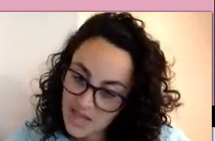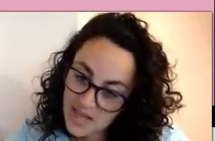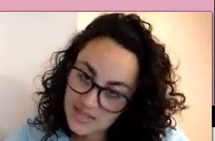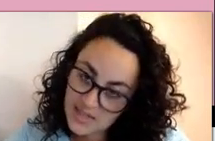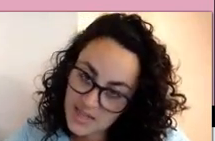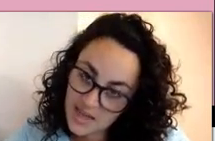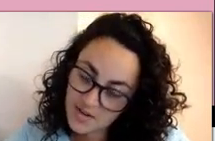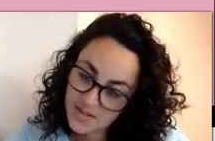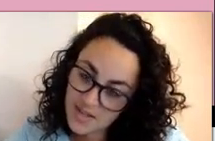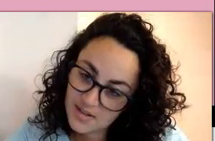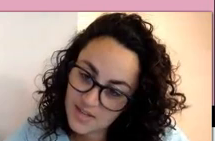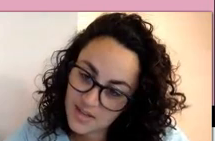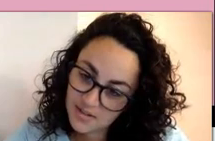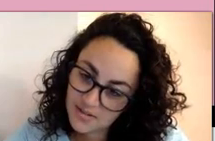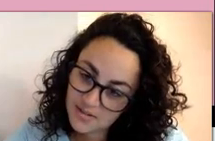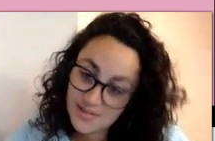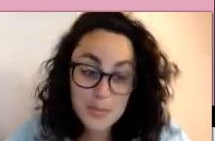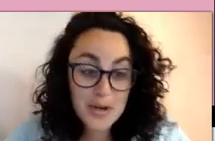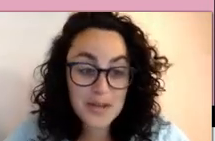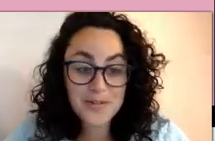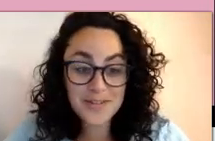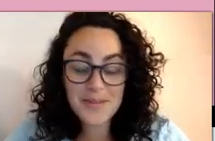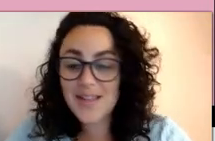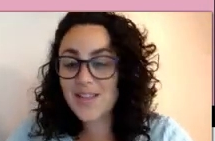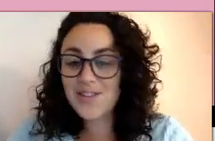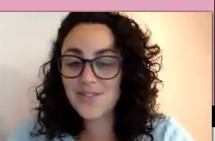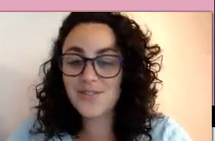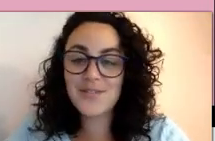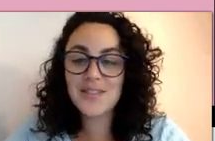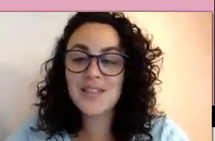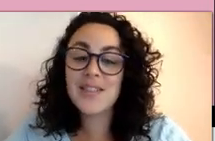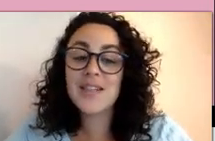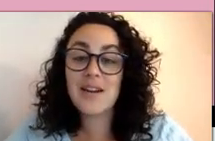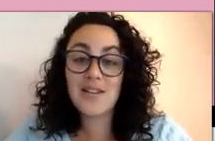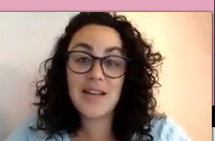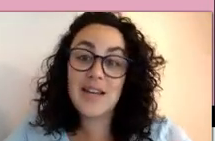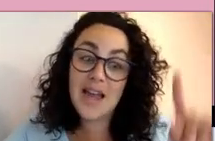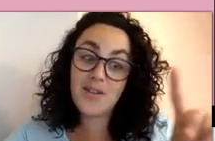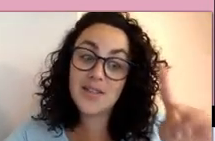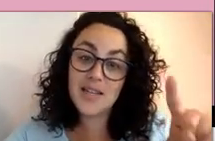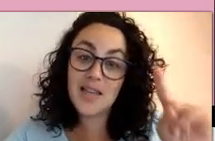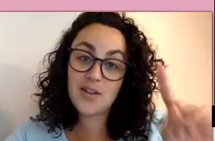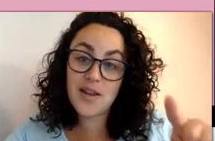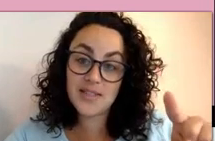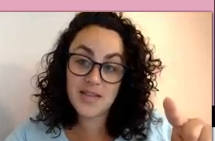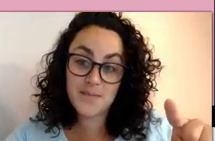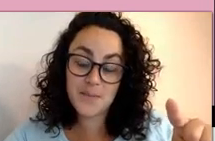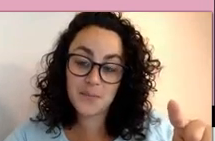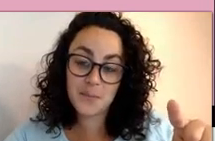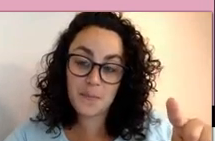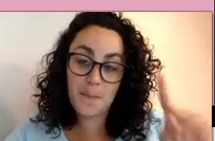his leg sticking out is that little tail. It's pretty cool to make a Q. All right, now it's going to get